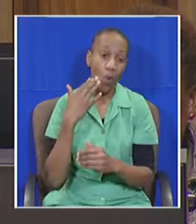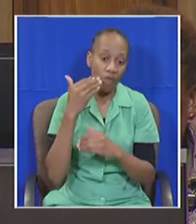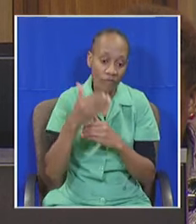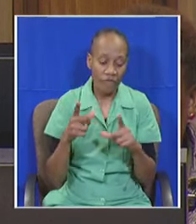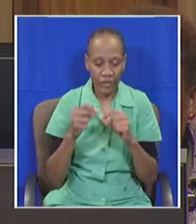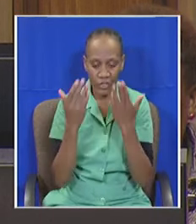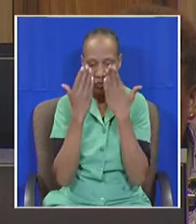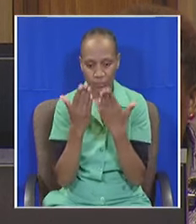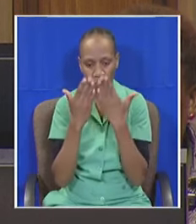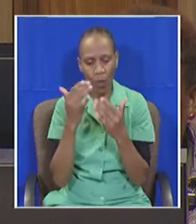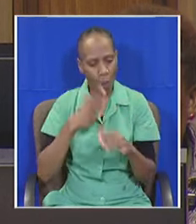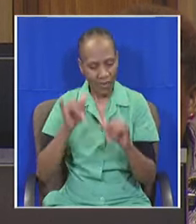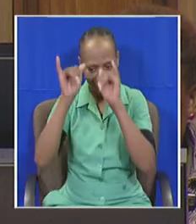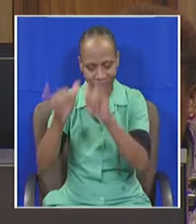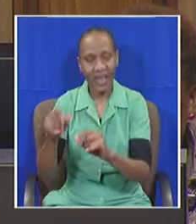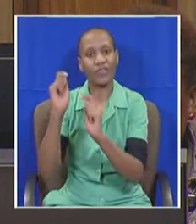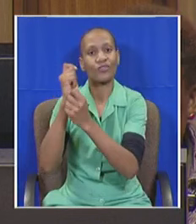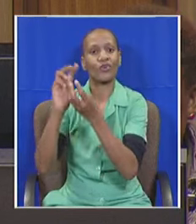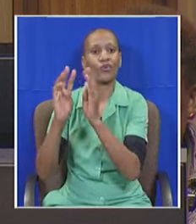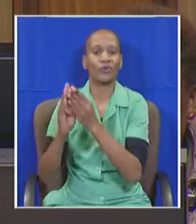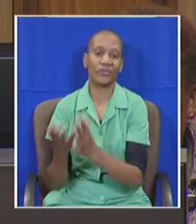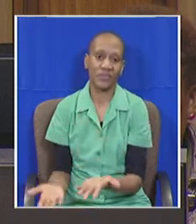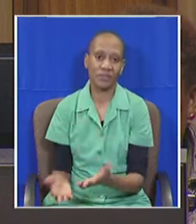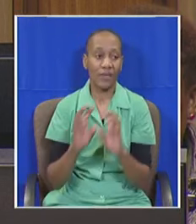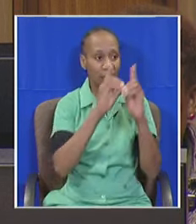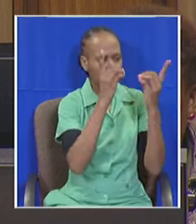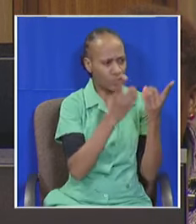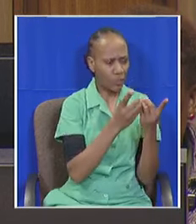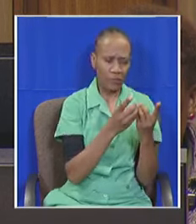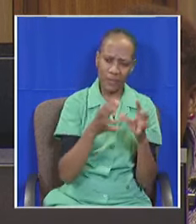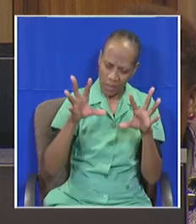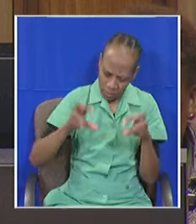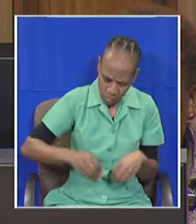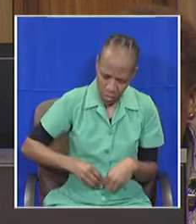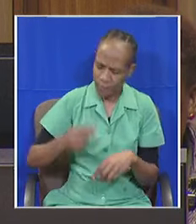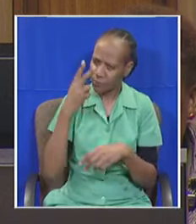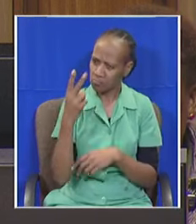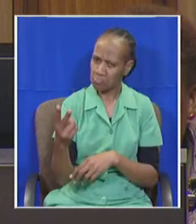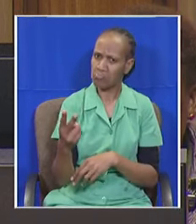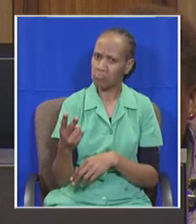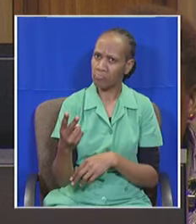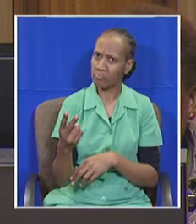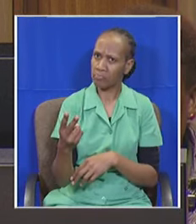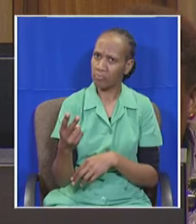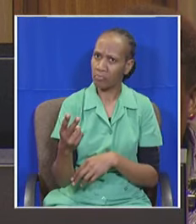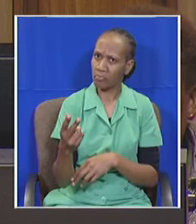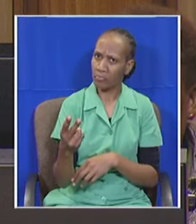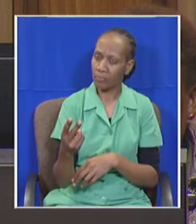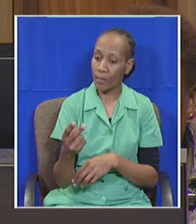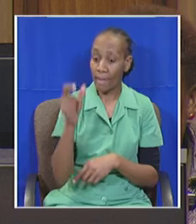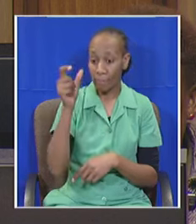their studies. The department and SENS recognized that the cost of